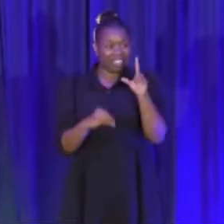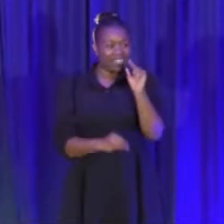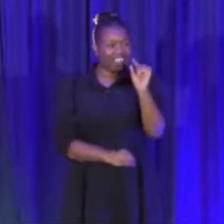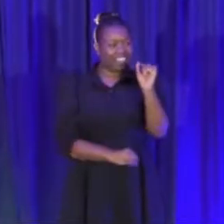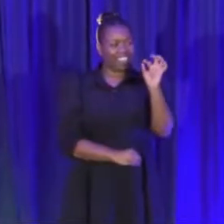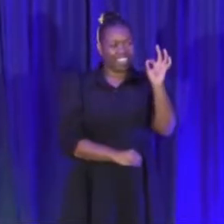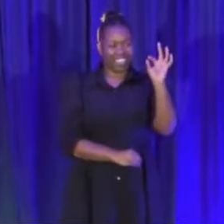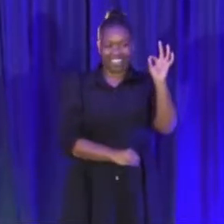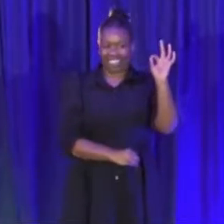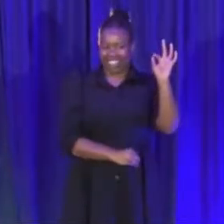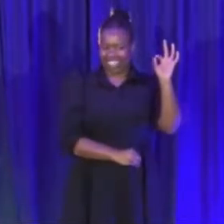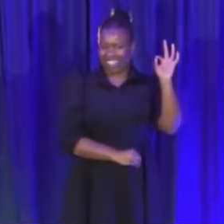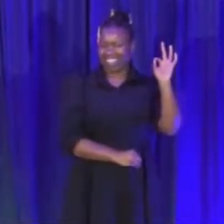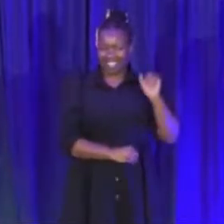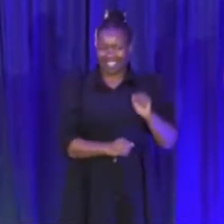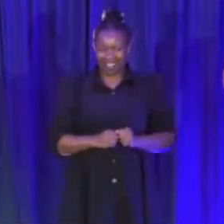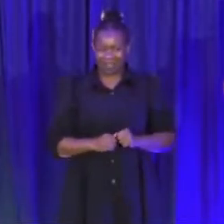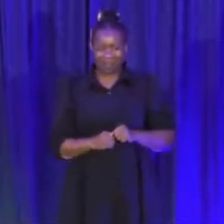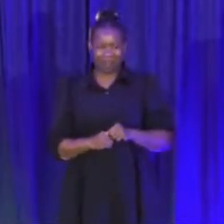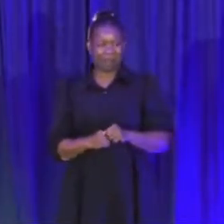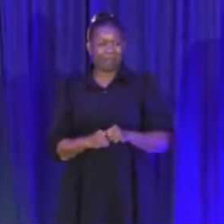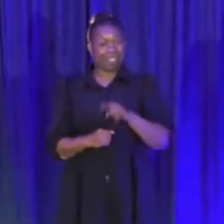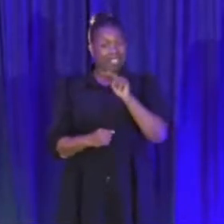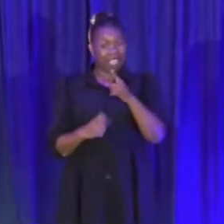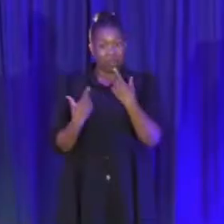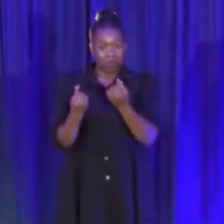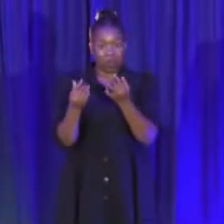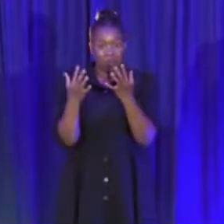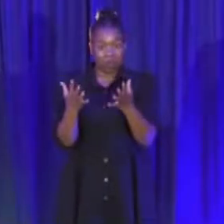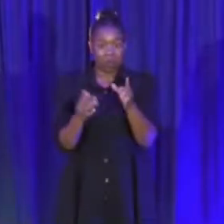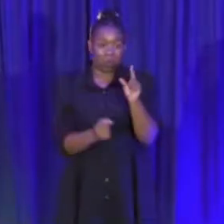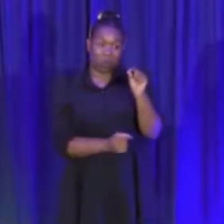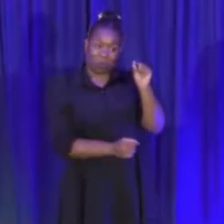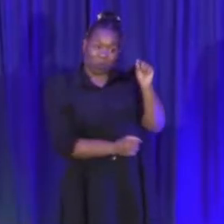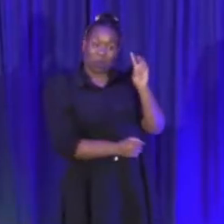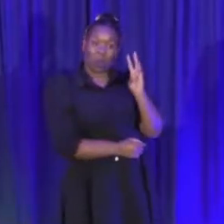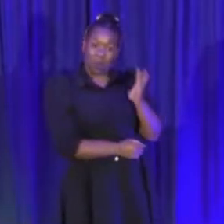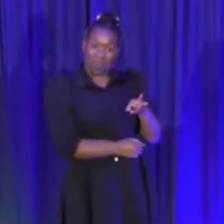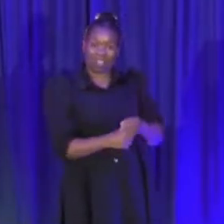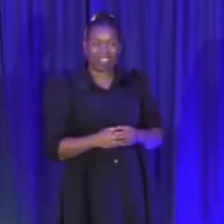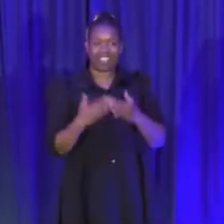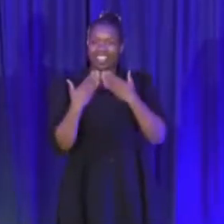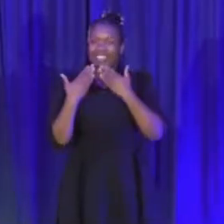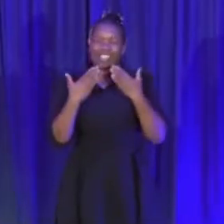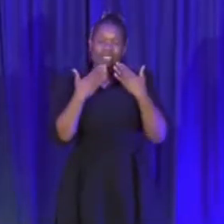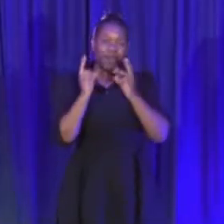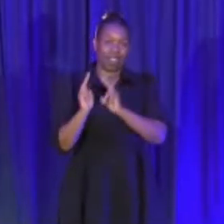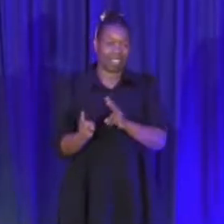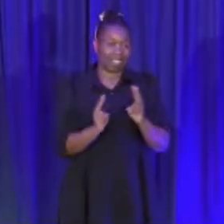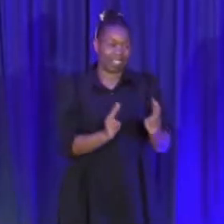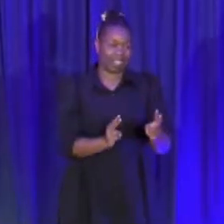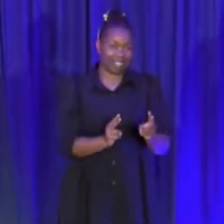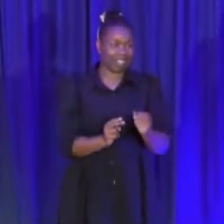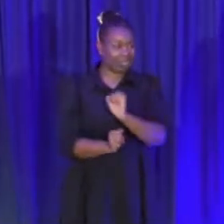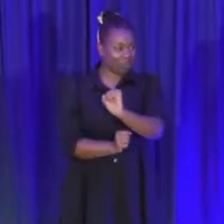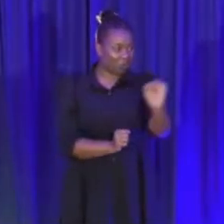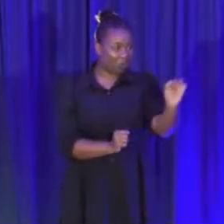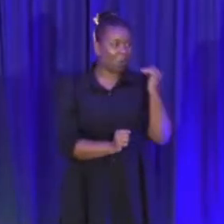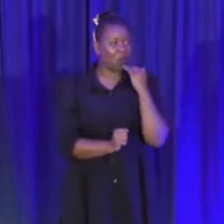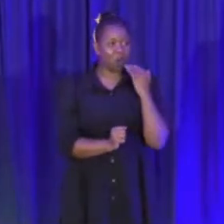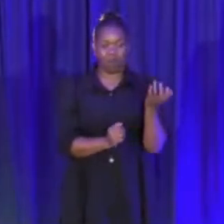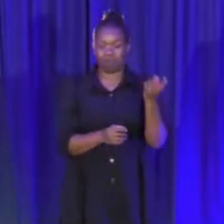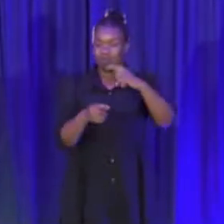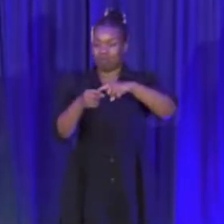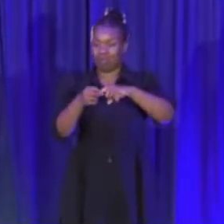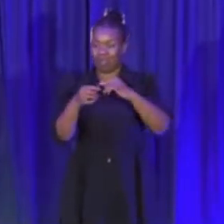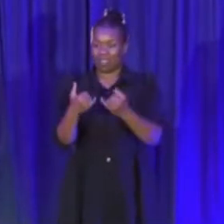it. Yes, you clock it. That's what we're going to do. We're going to clock it. So thank you once again to you that is here, to those